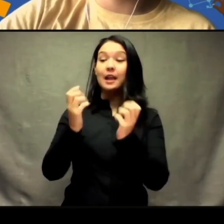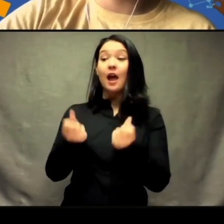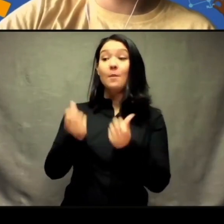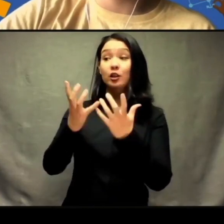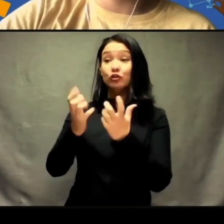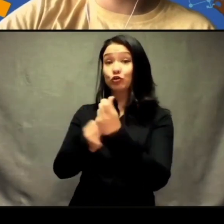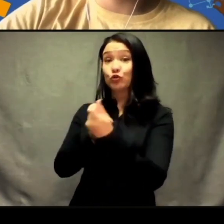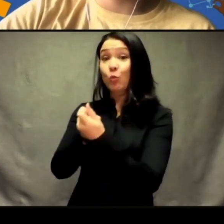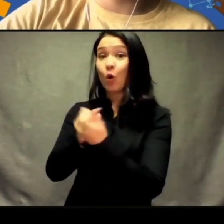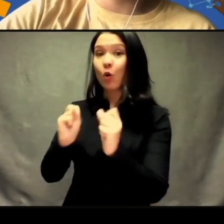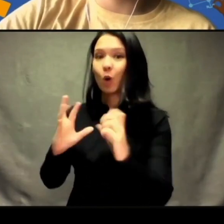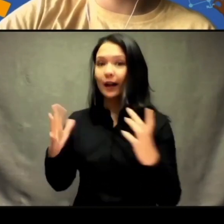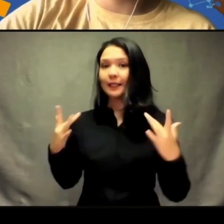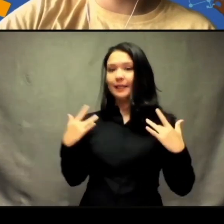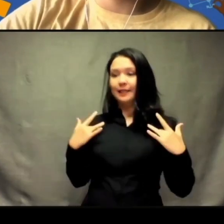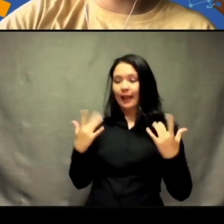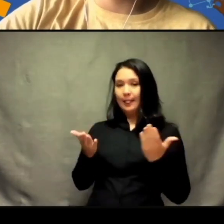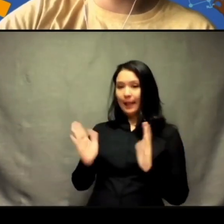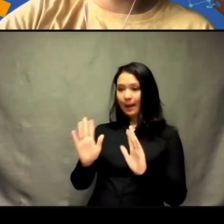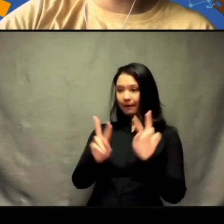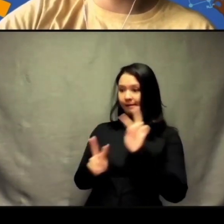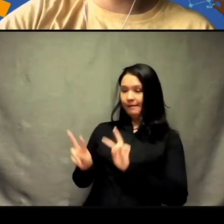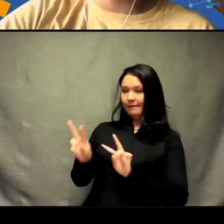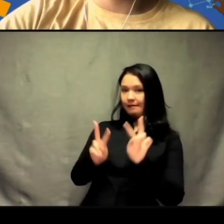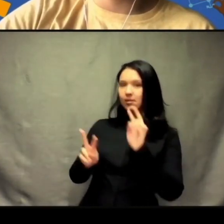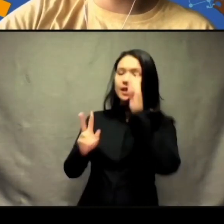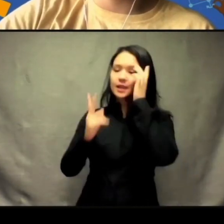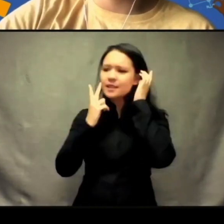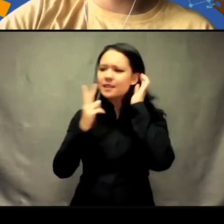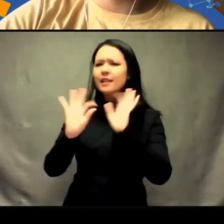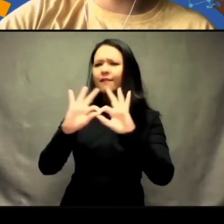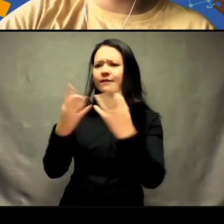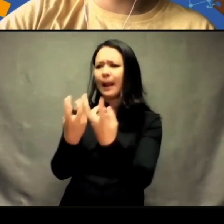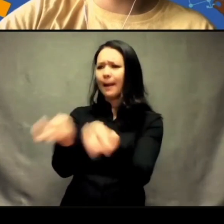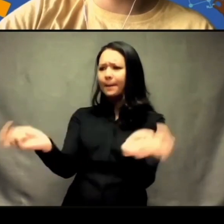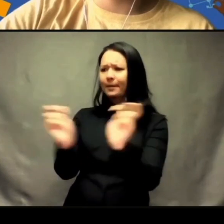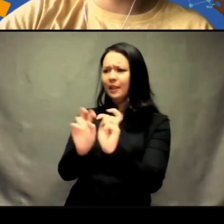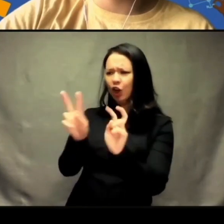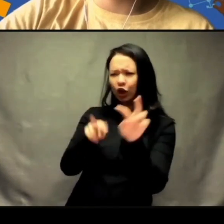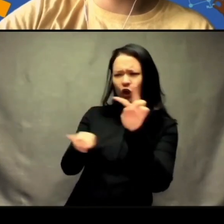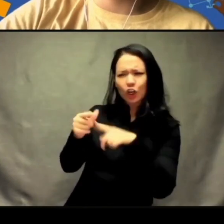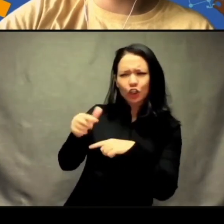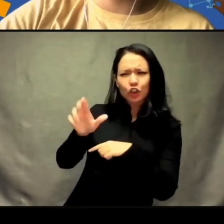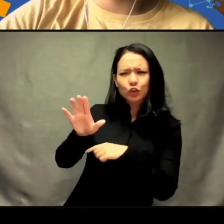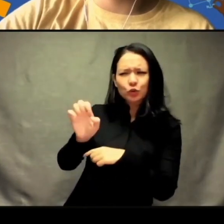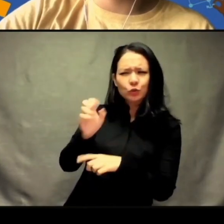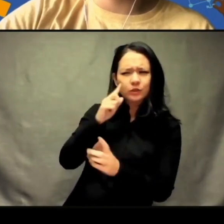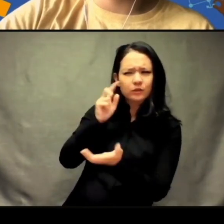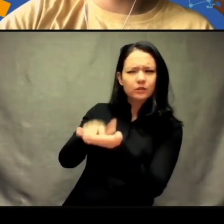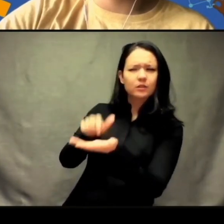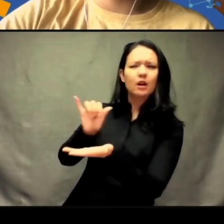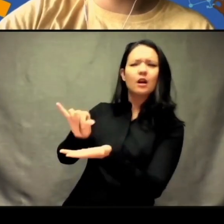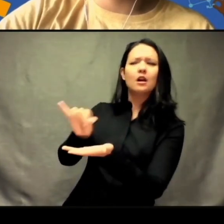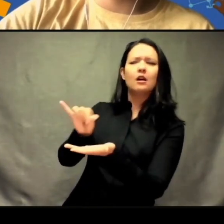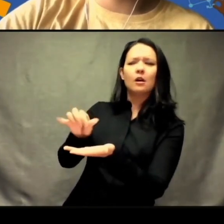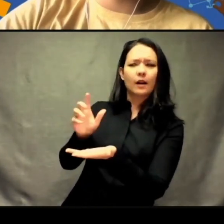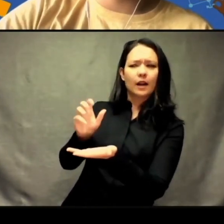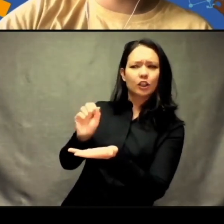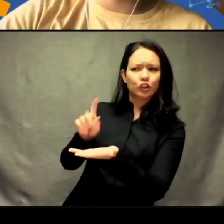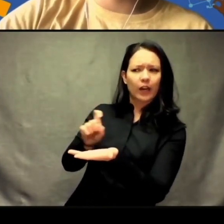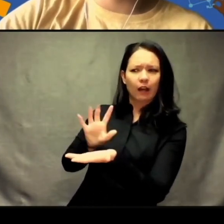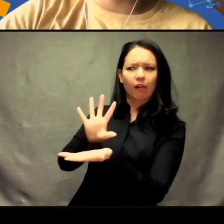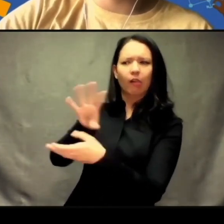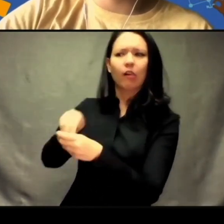to take a step back, and looking at families' cues and reflecting with other facilitators, we hope that gives some